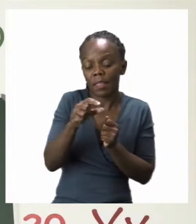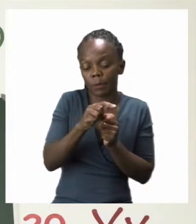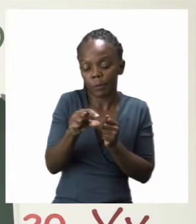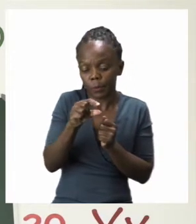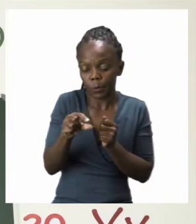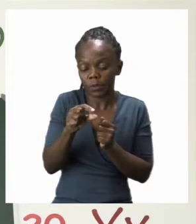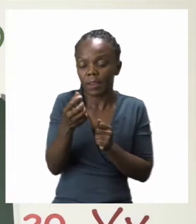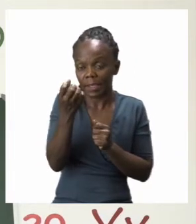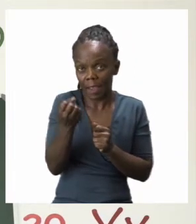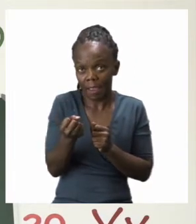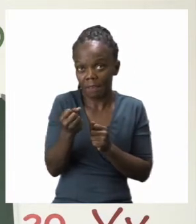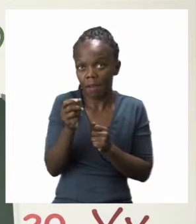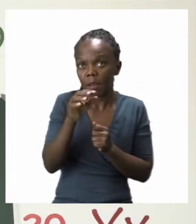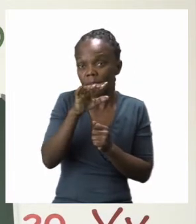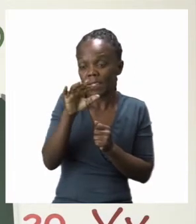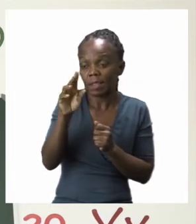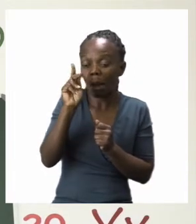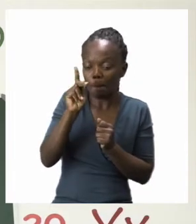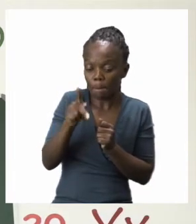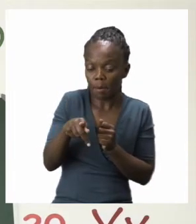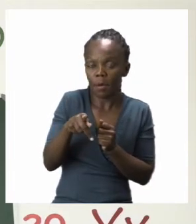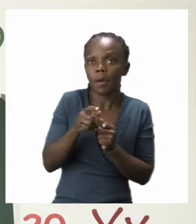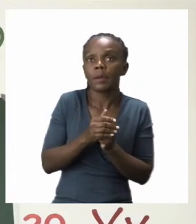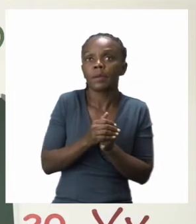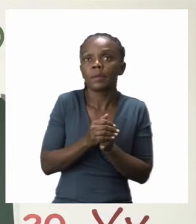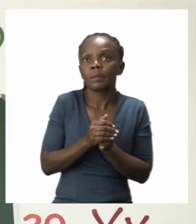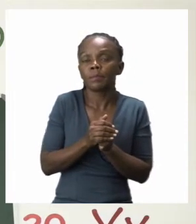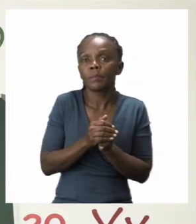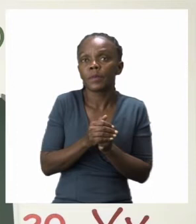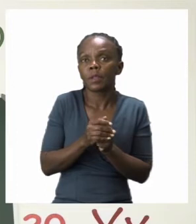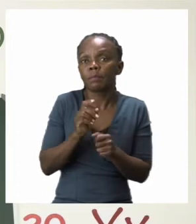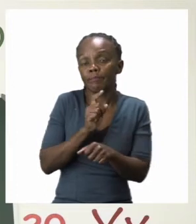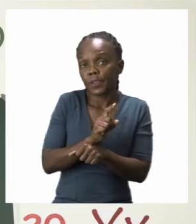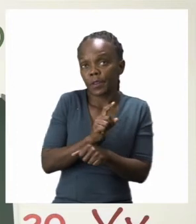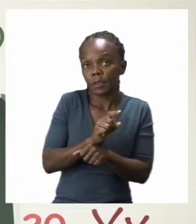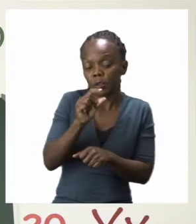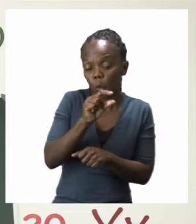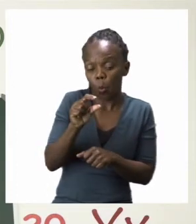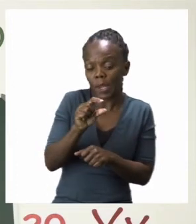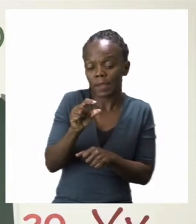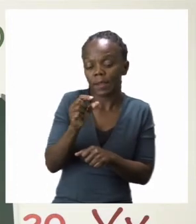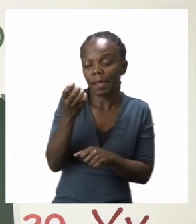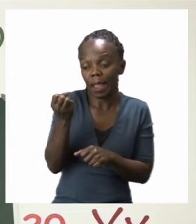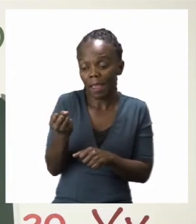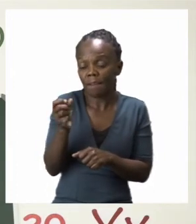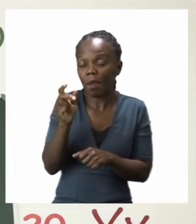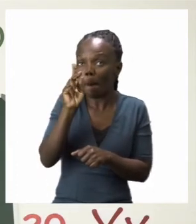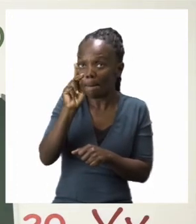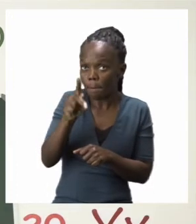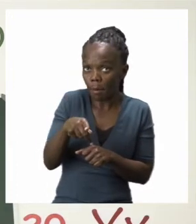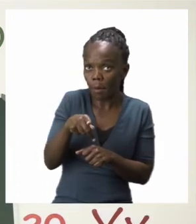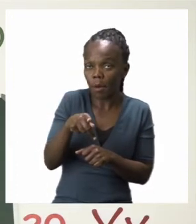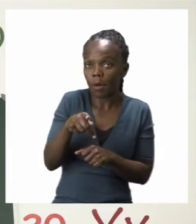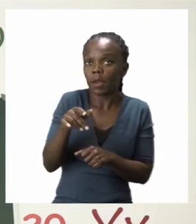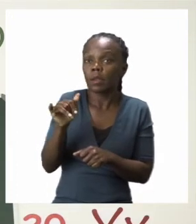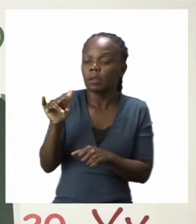The first word that we're going to look at is a plane. Everyone, let's say